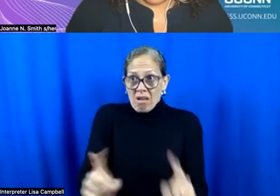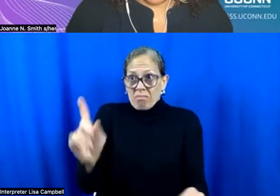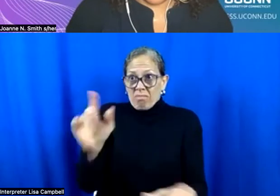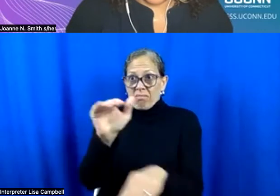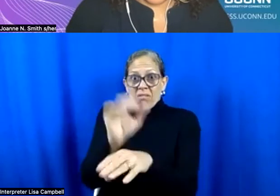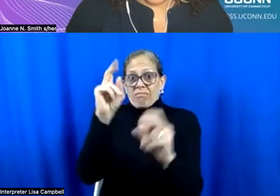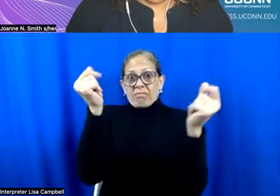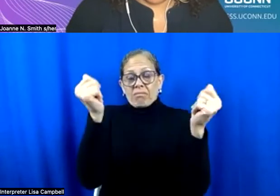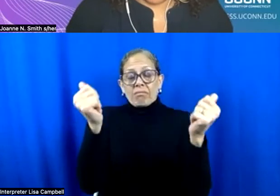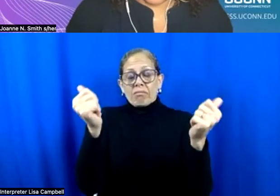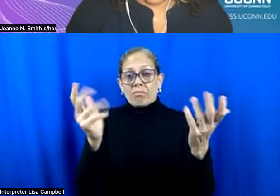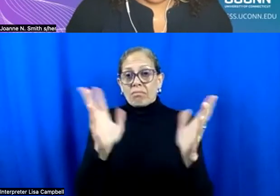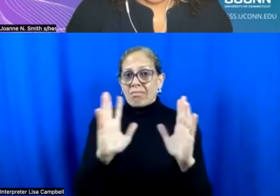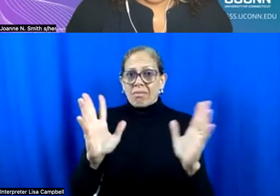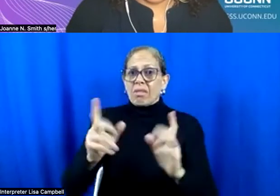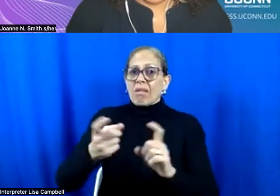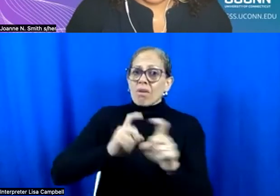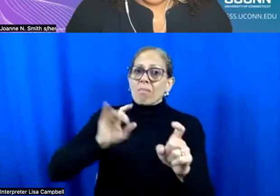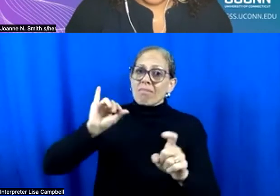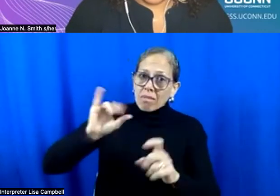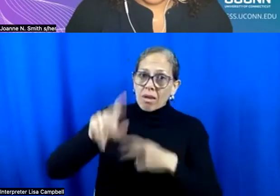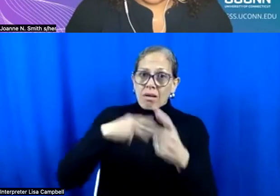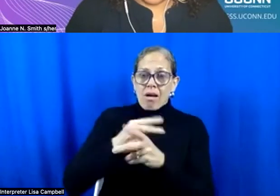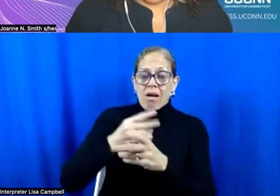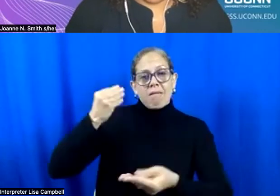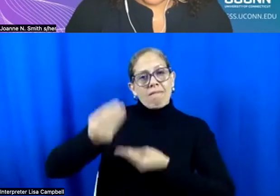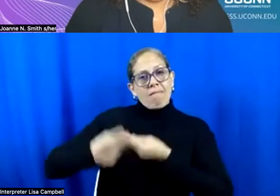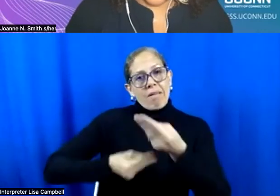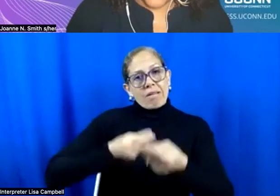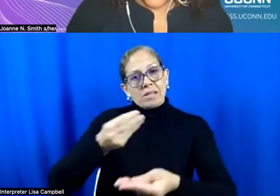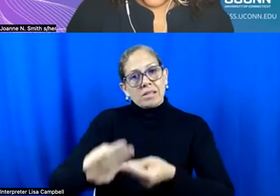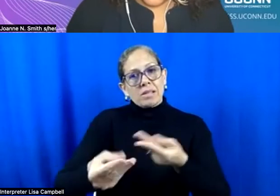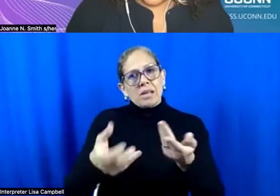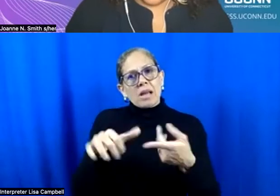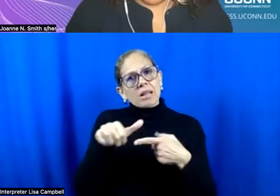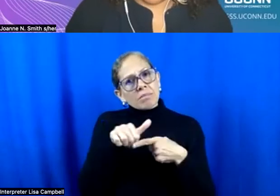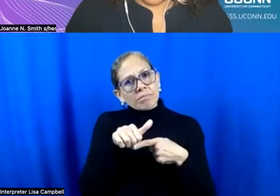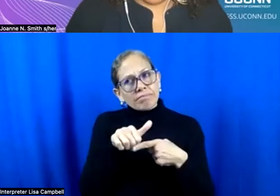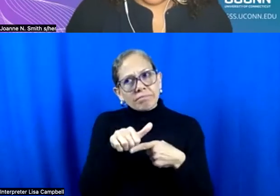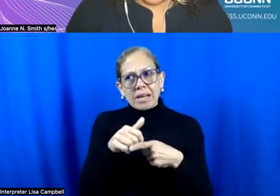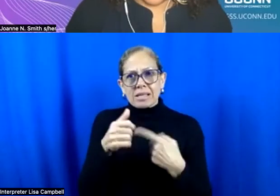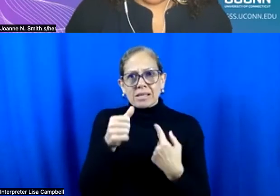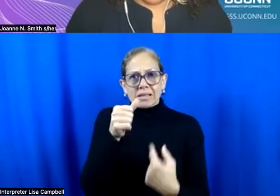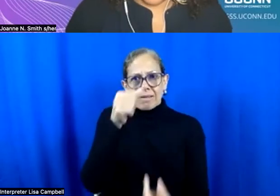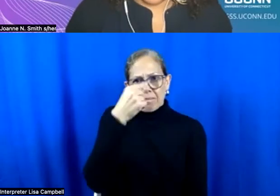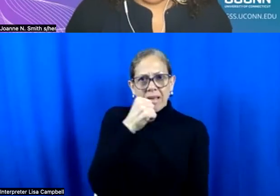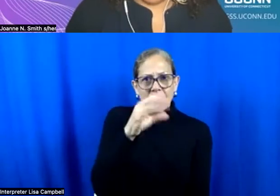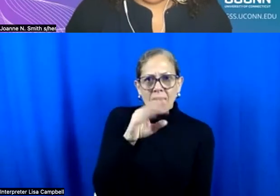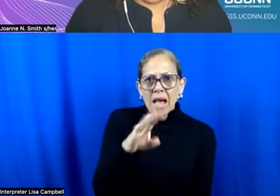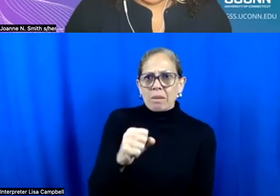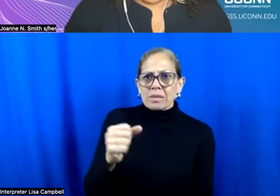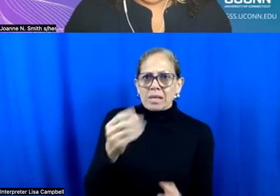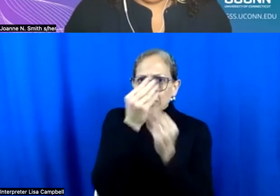that they come from that kind of legacy. And that practice you know, of Black femmes and gender nonconforming young